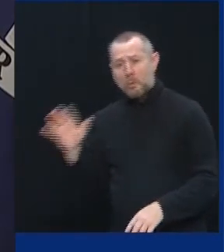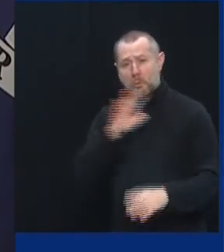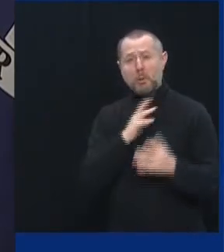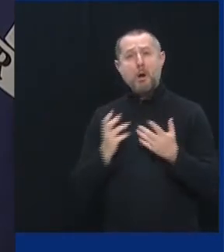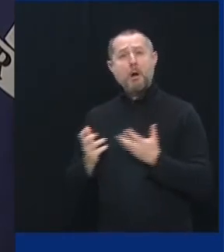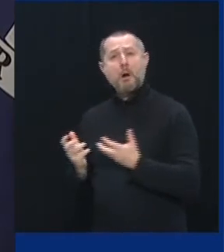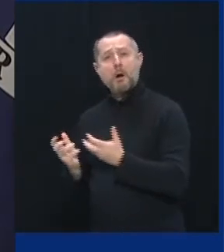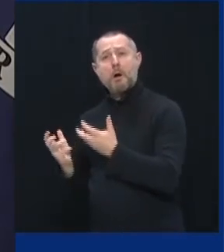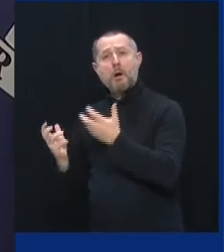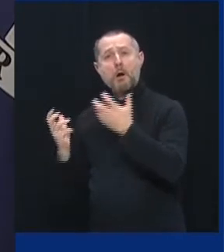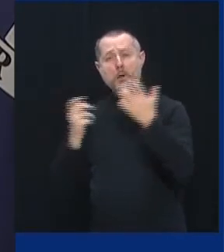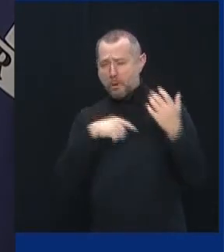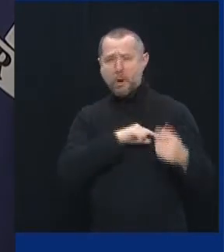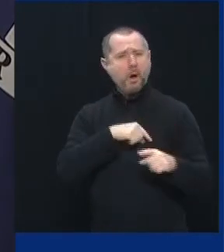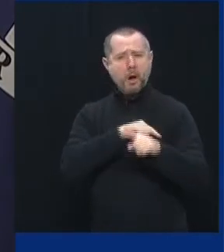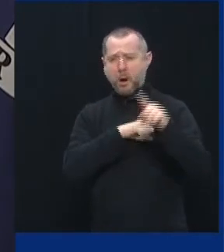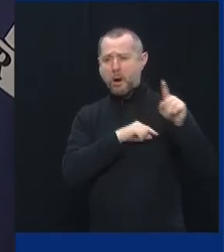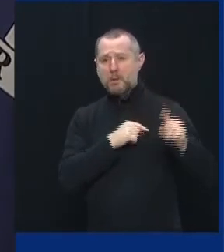it.